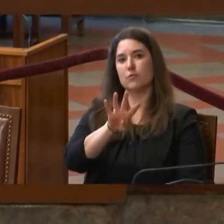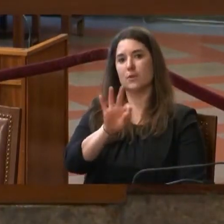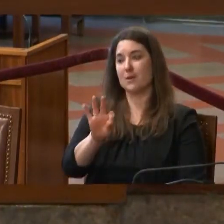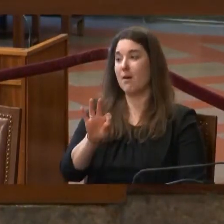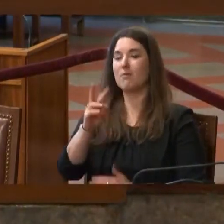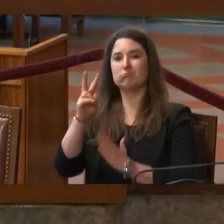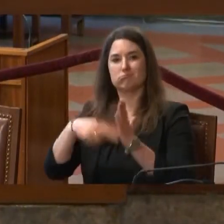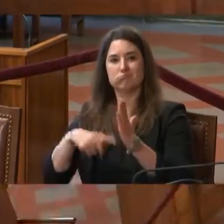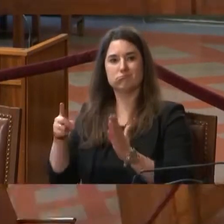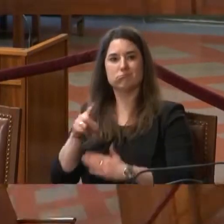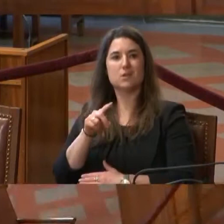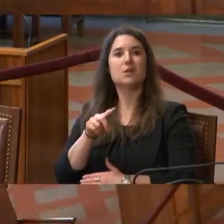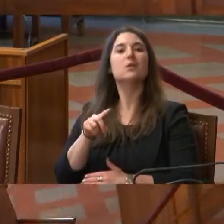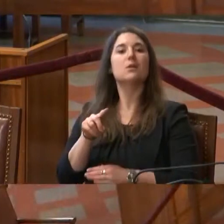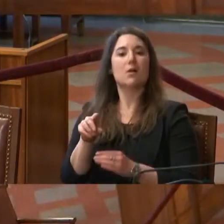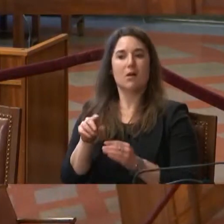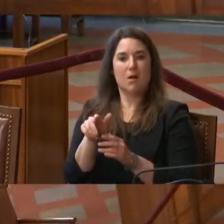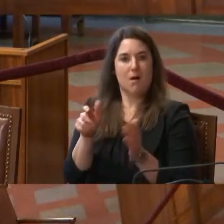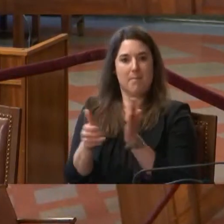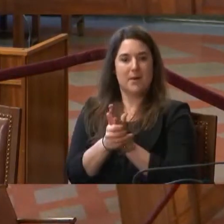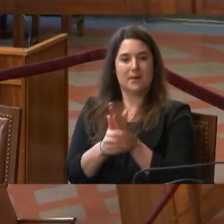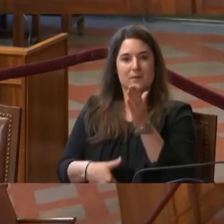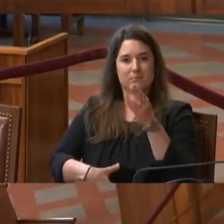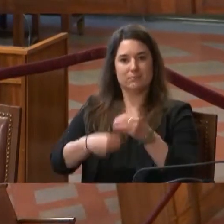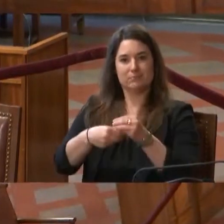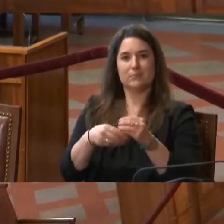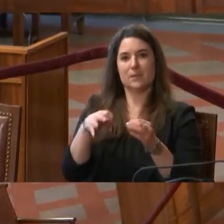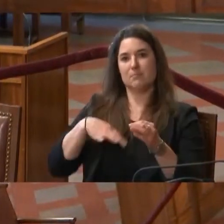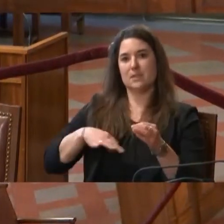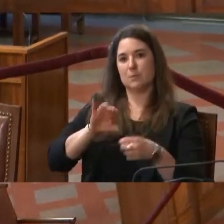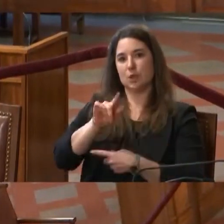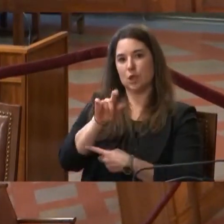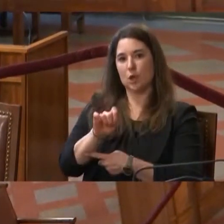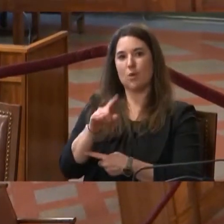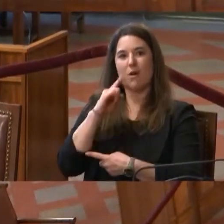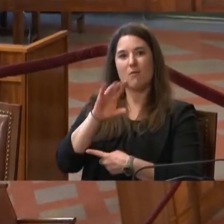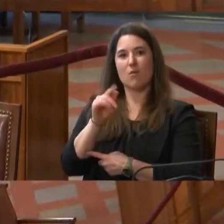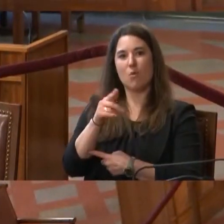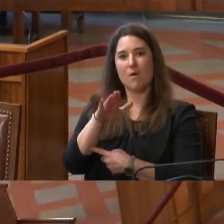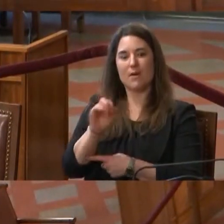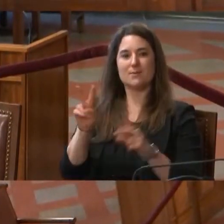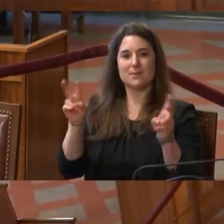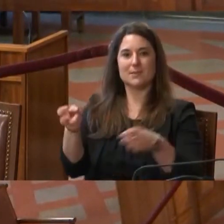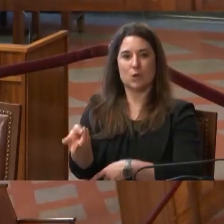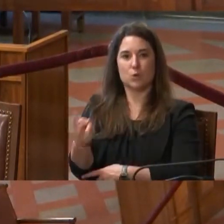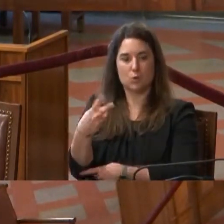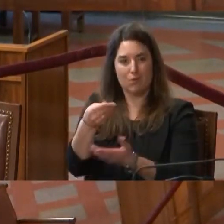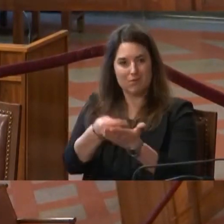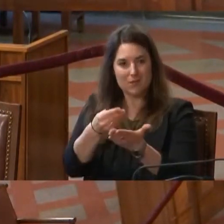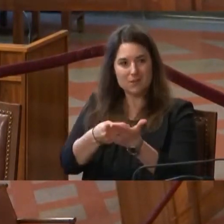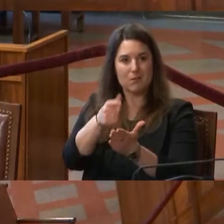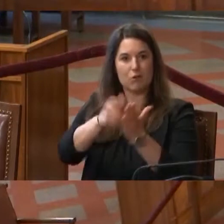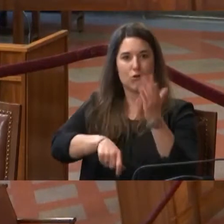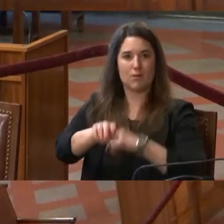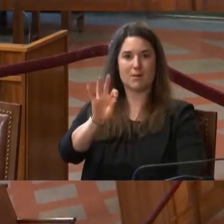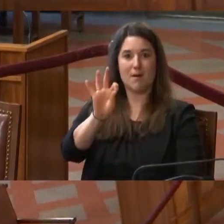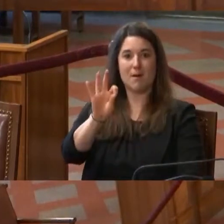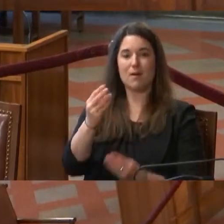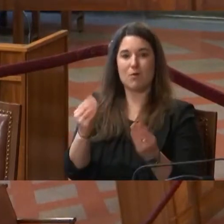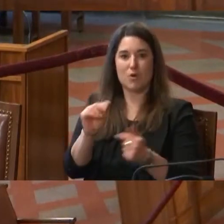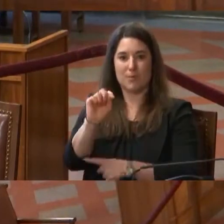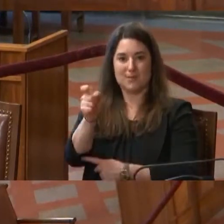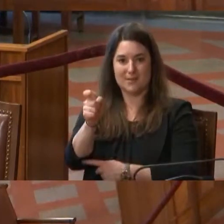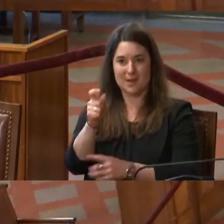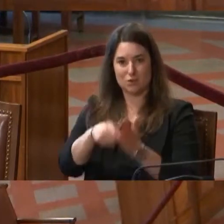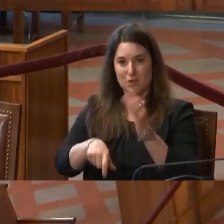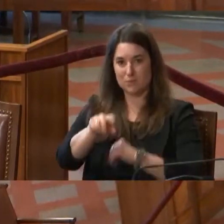Bill 249, Ordinance Amending and Supplementing the Pittsburgh Code of Ordinances at Title II, Fiscal Article 9, Property